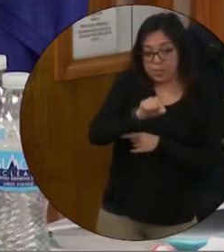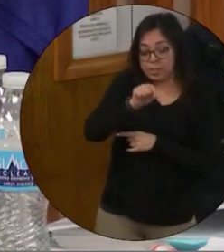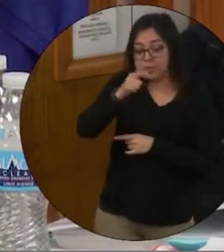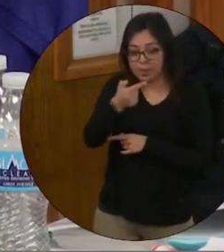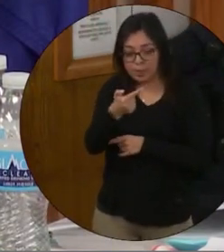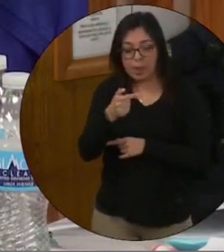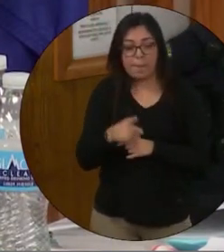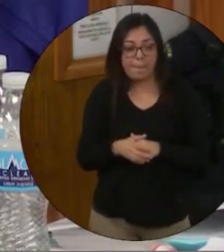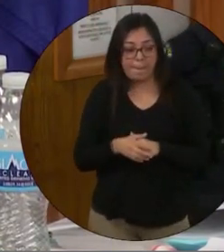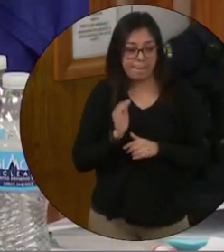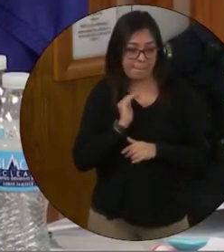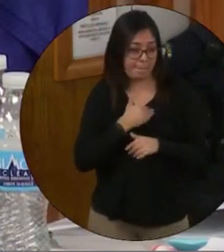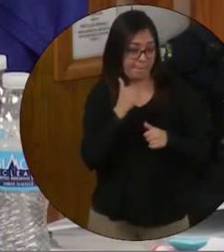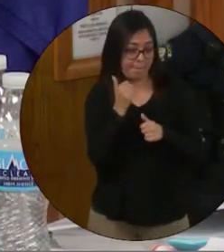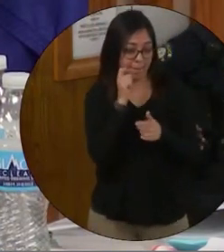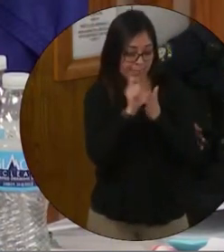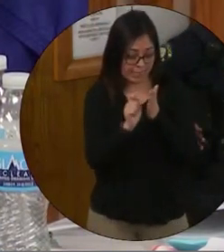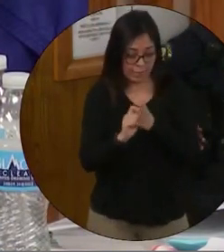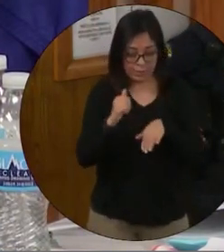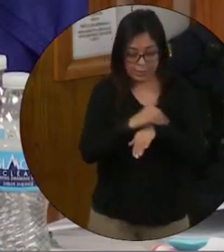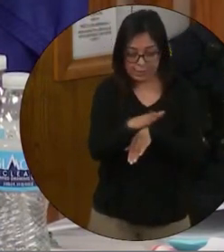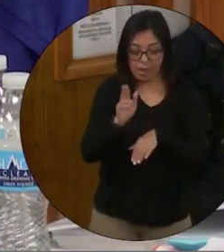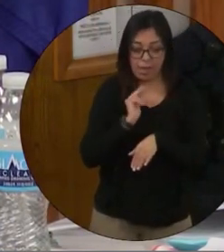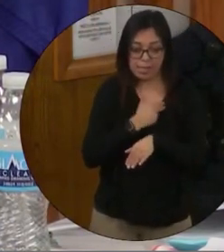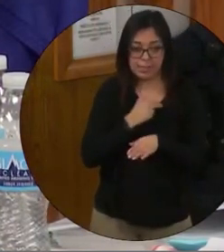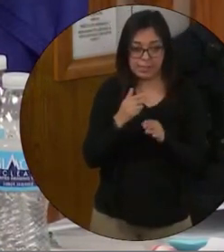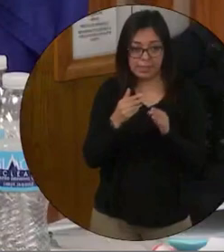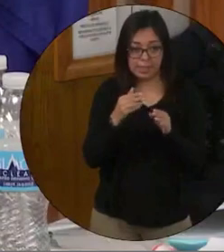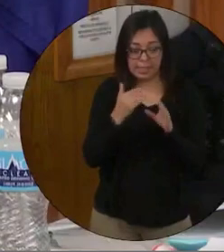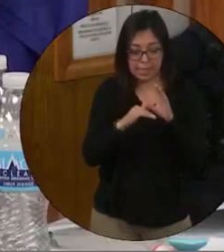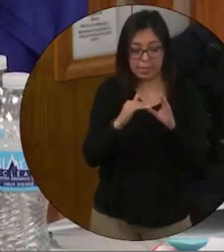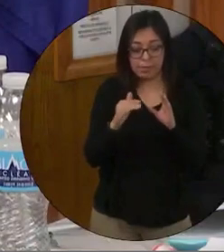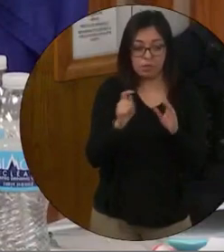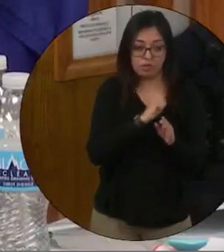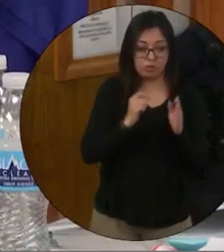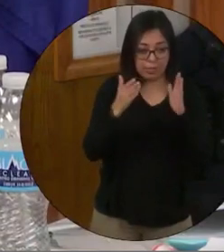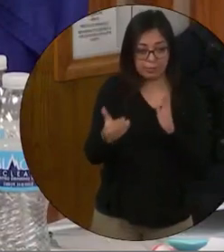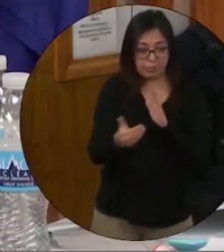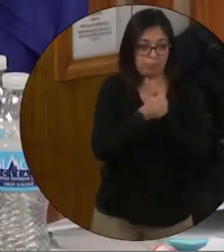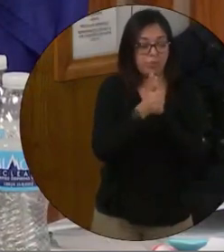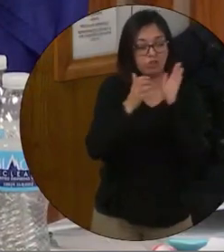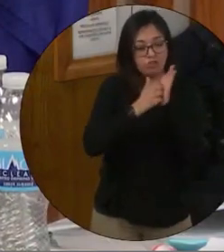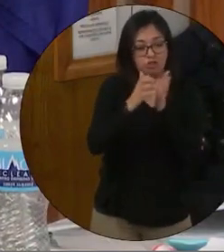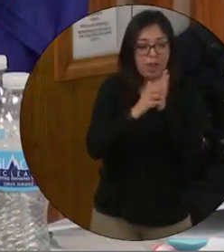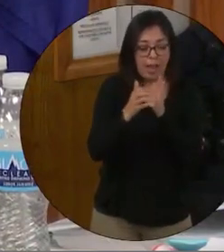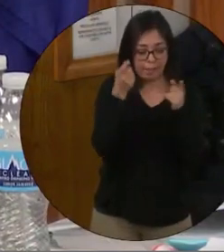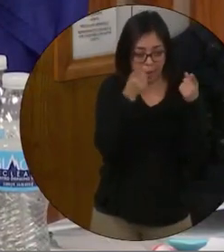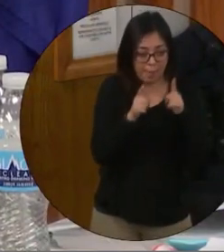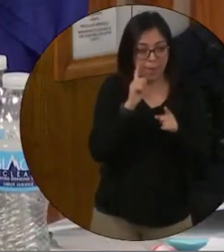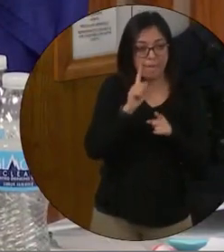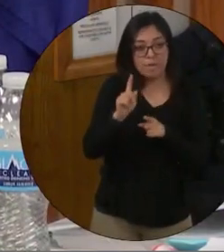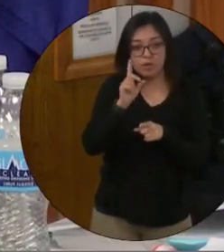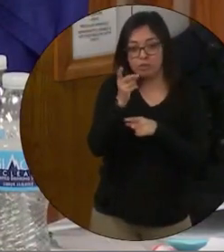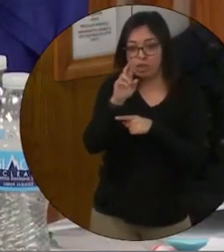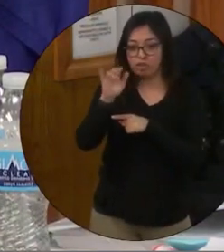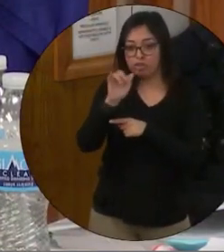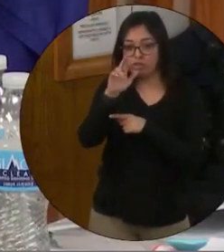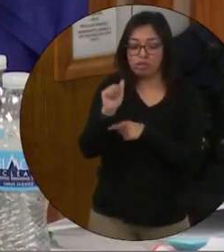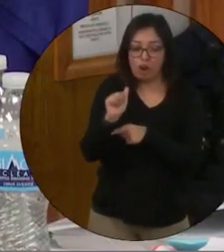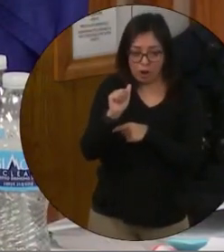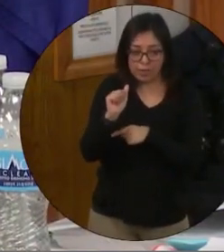2021, our secretary emailed us, trustees, attached is a draft amendment to Dr. Jara's employment agreement. The amendment will be